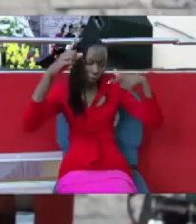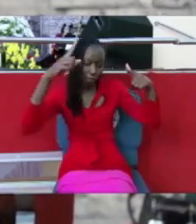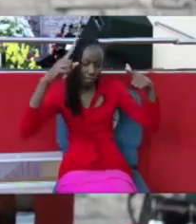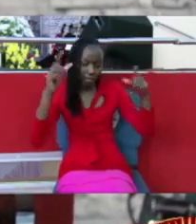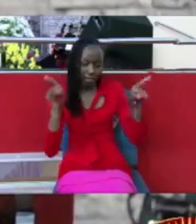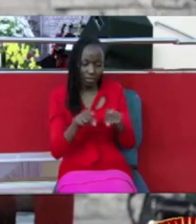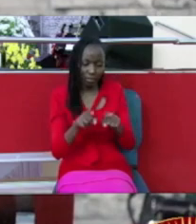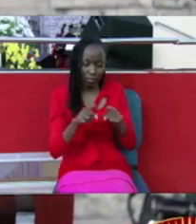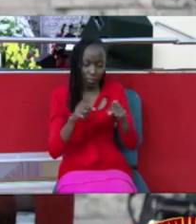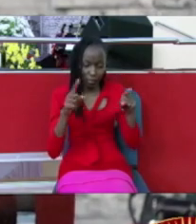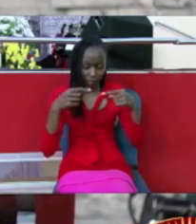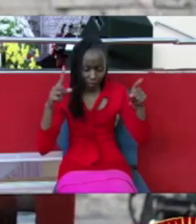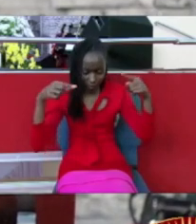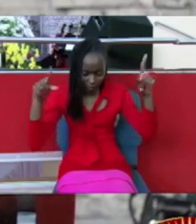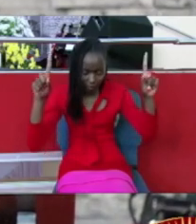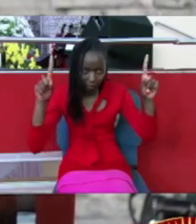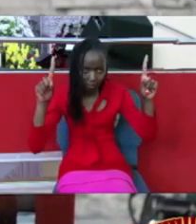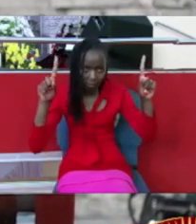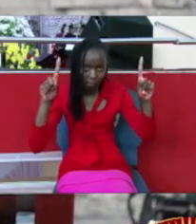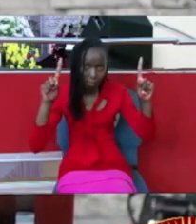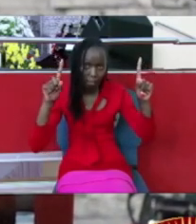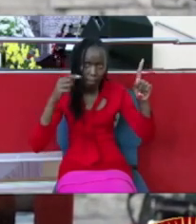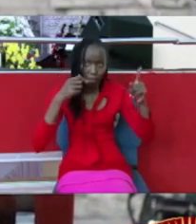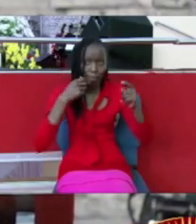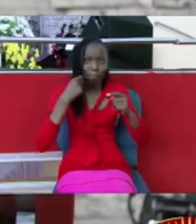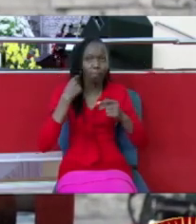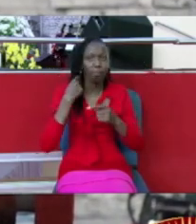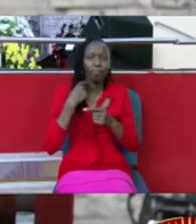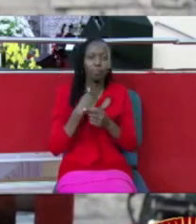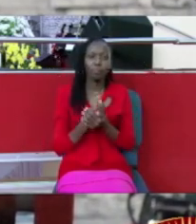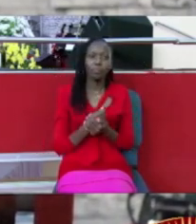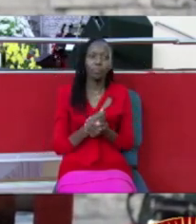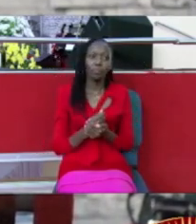success. Ufanisi na kufanikiwa.